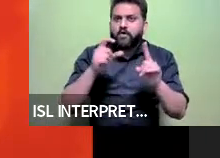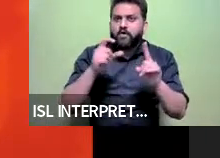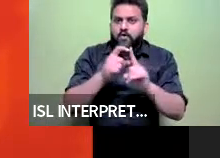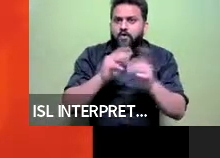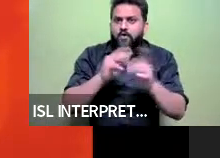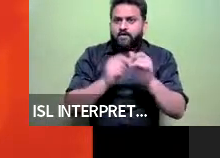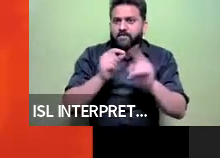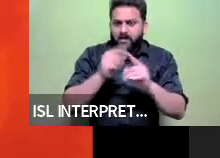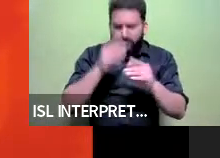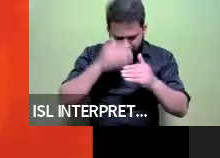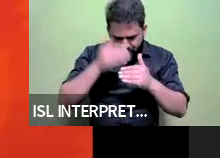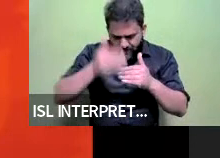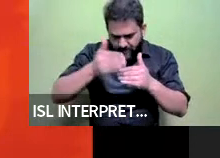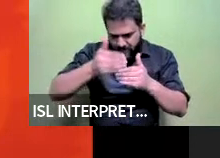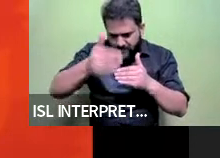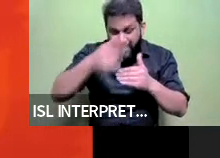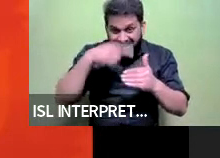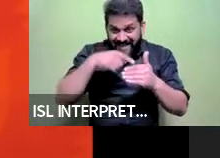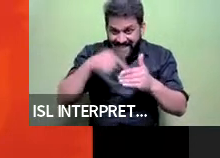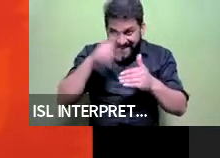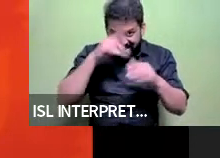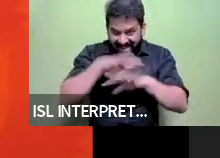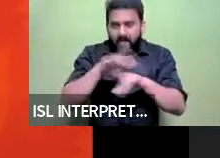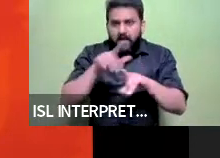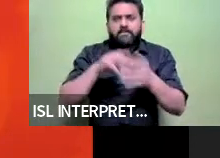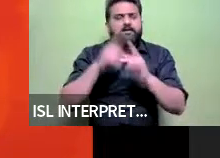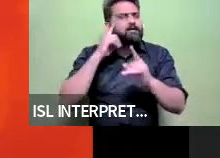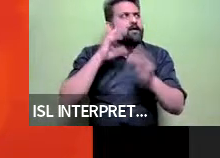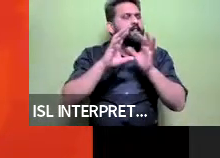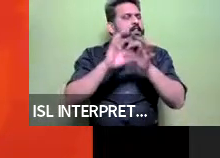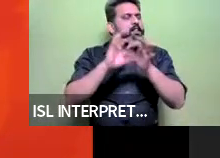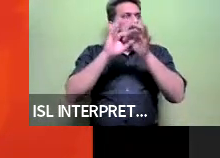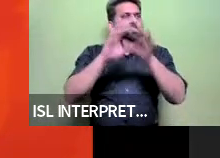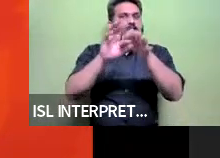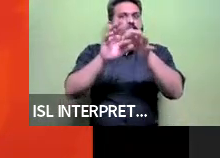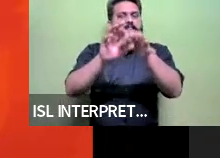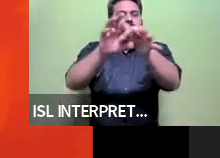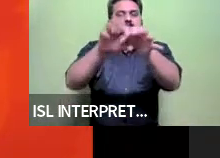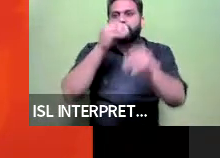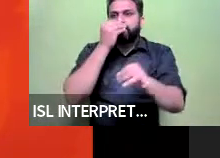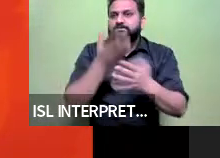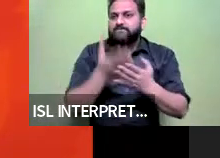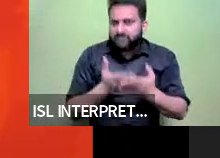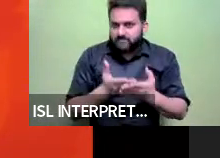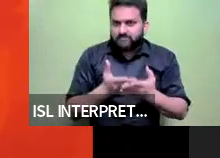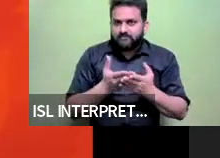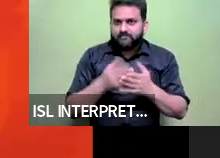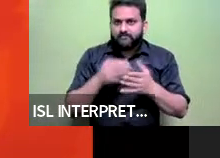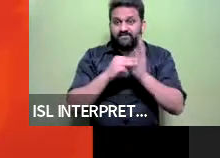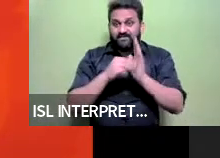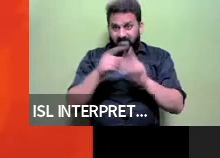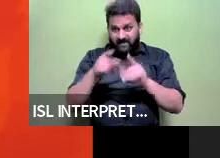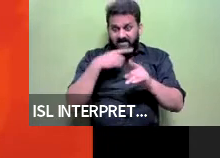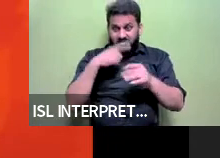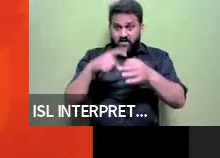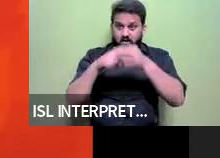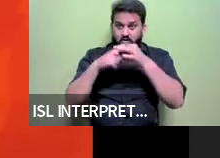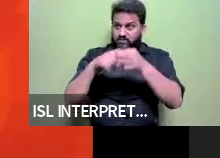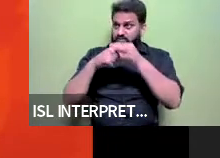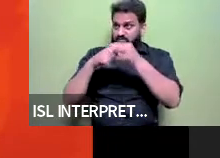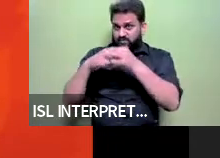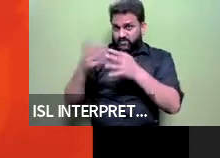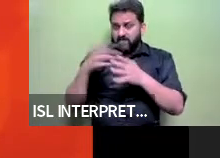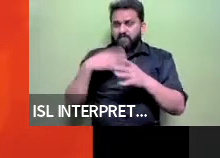you, which point you are arguing, and how you are moving the argument. Particularly when the questions are asked,